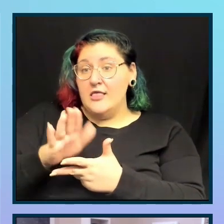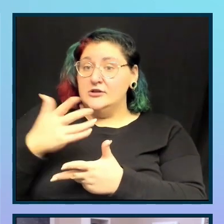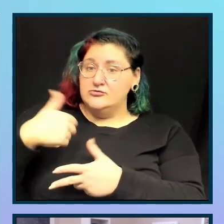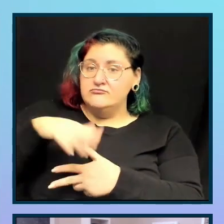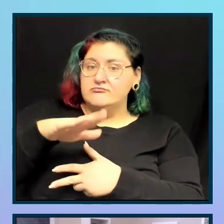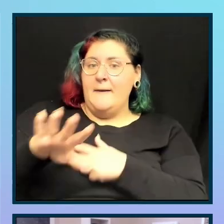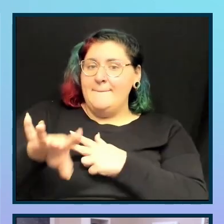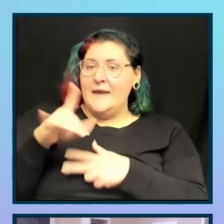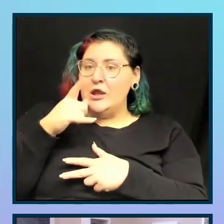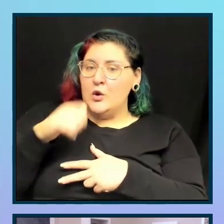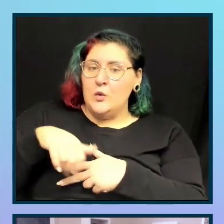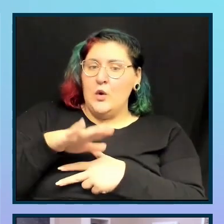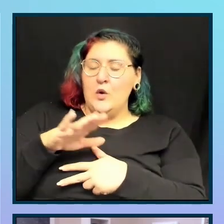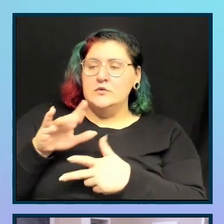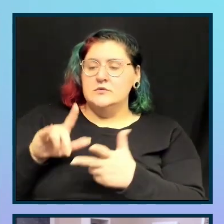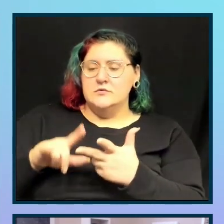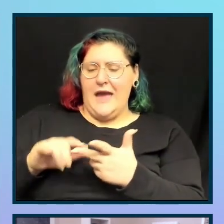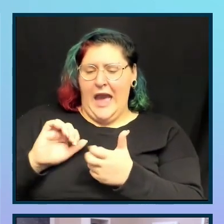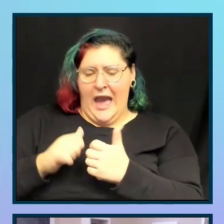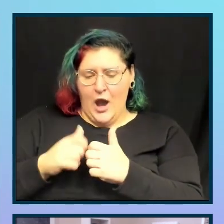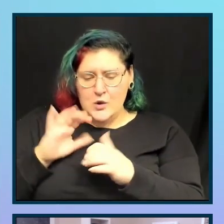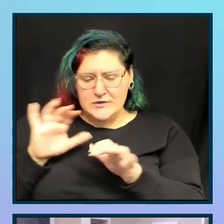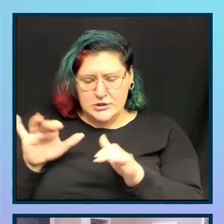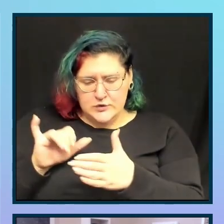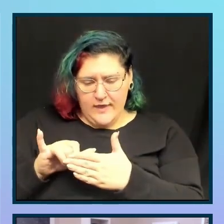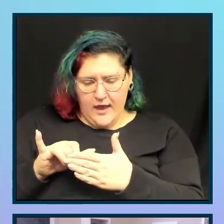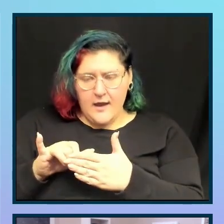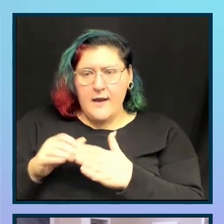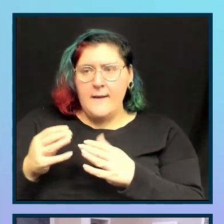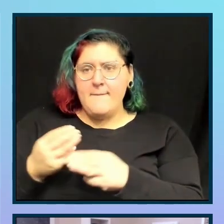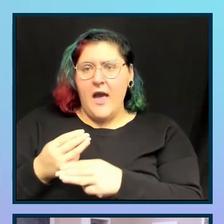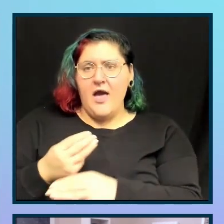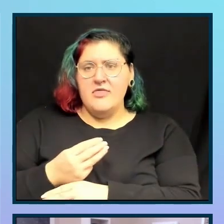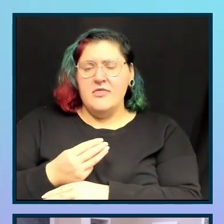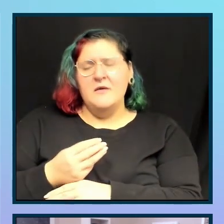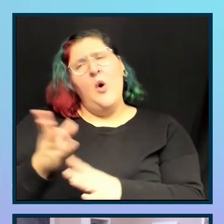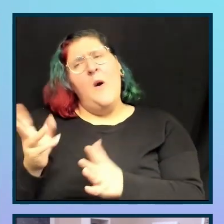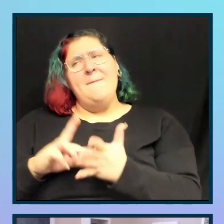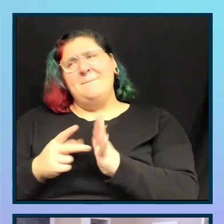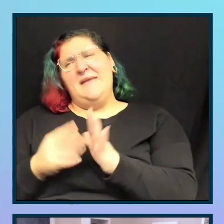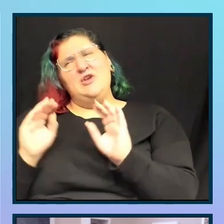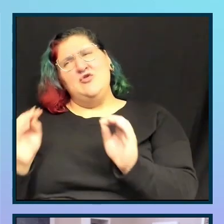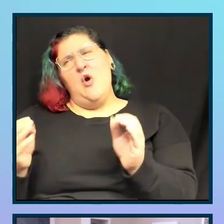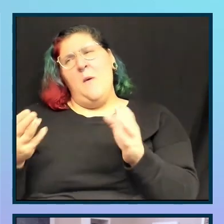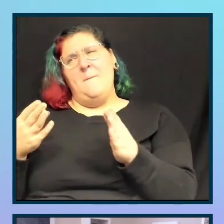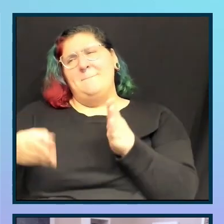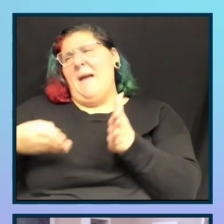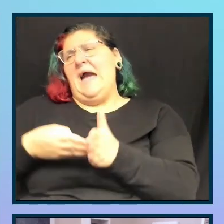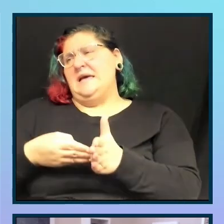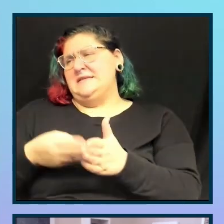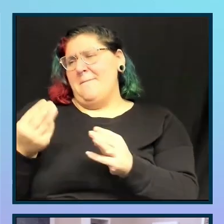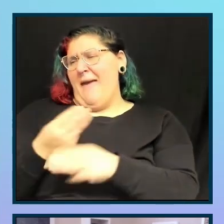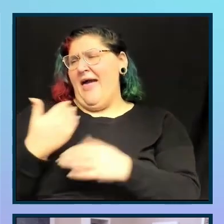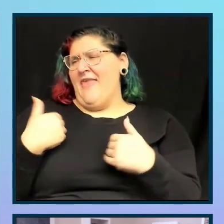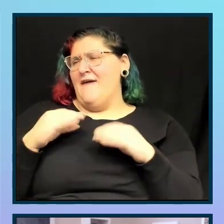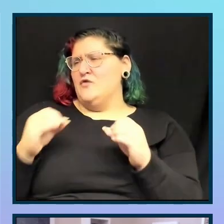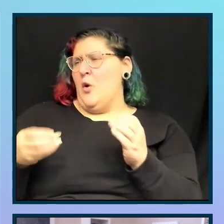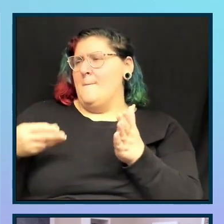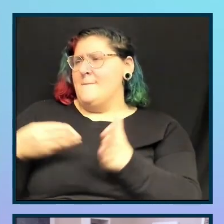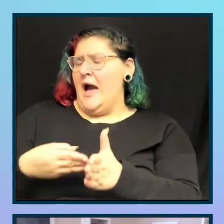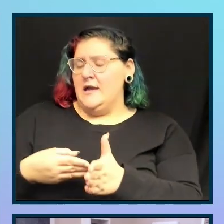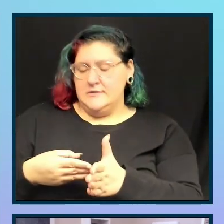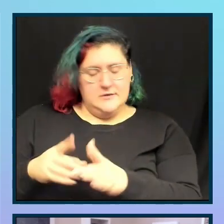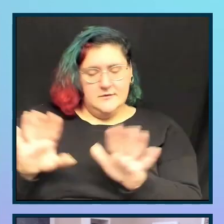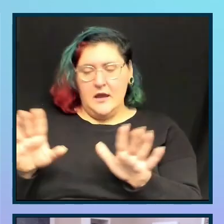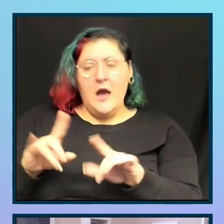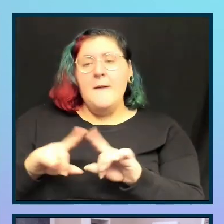done by math. It was done with a computer. AI doesn't have biases. But we need to acknowledge the hundreds of places where AI